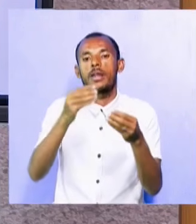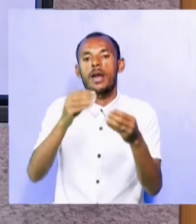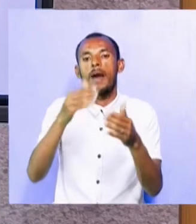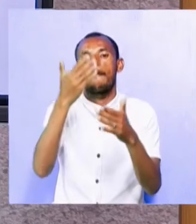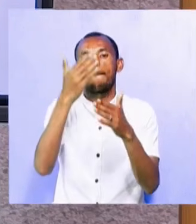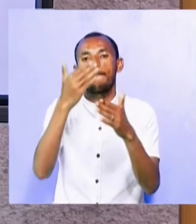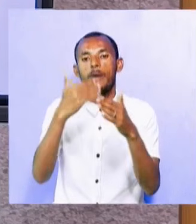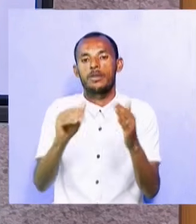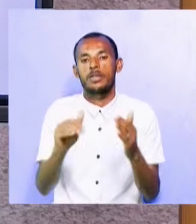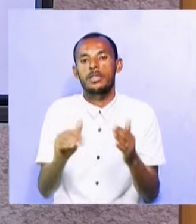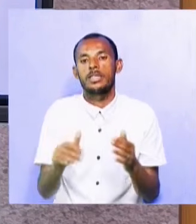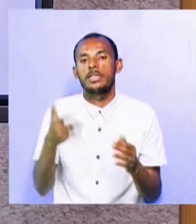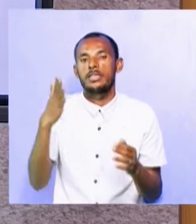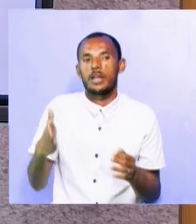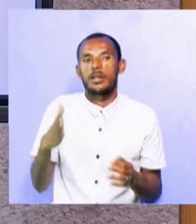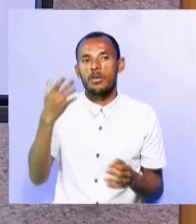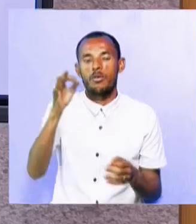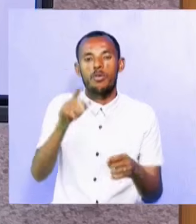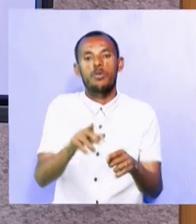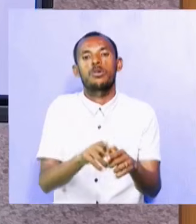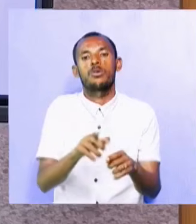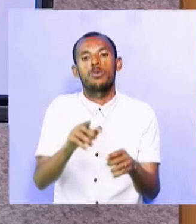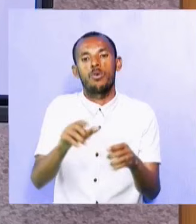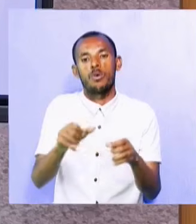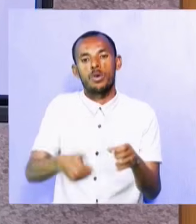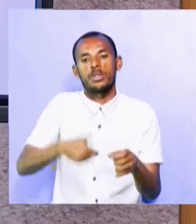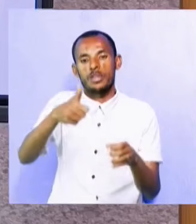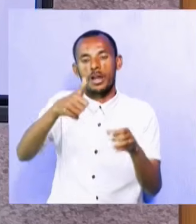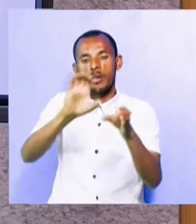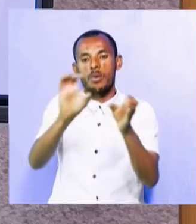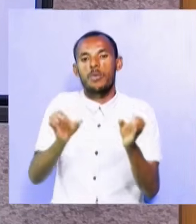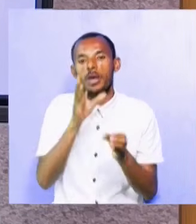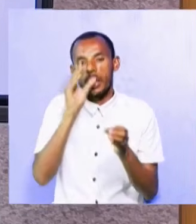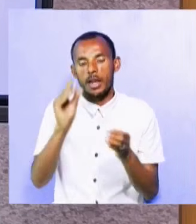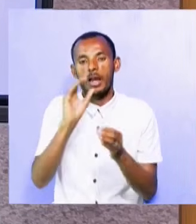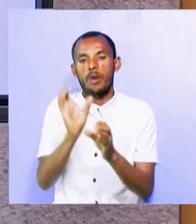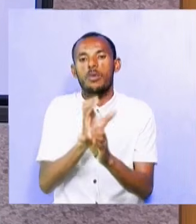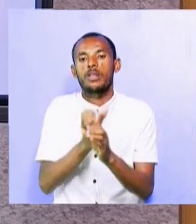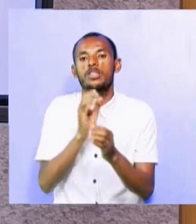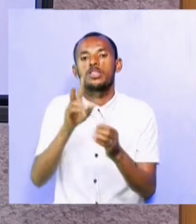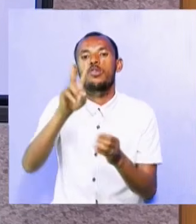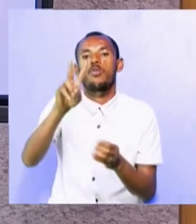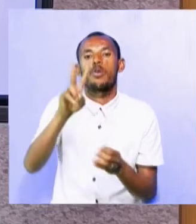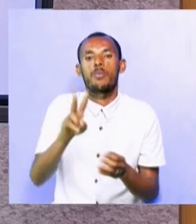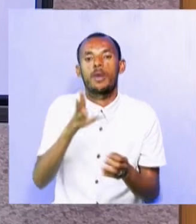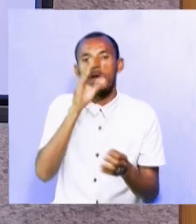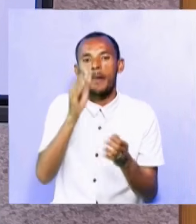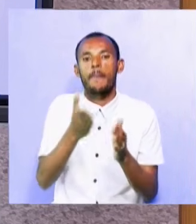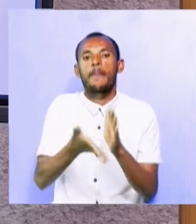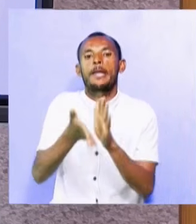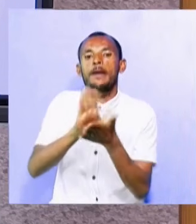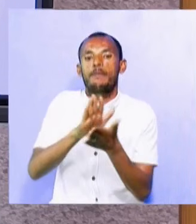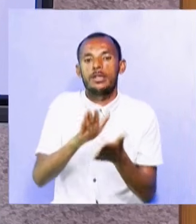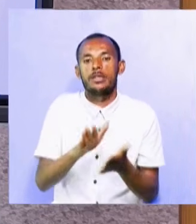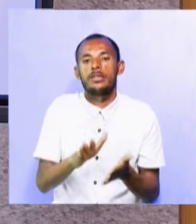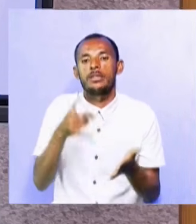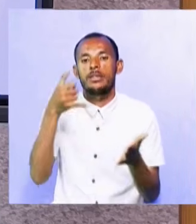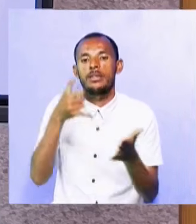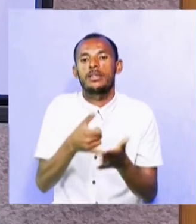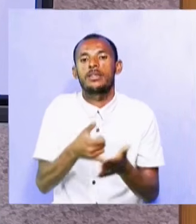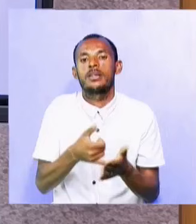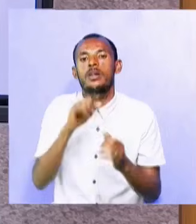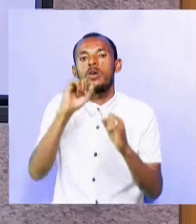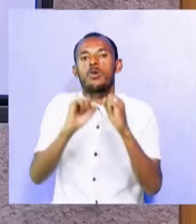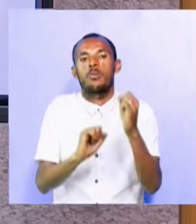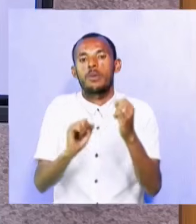amount for the side of the original cube and calculate the volume, and then double it,